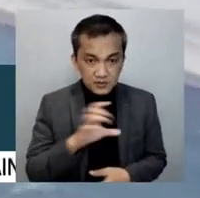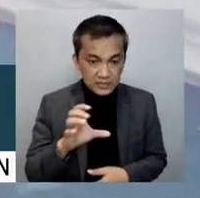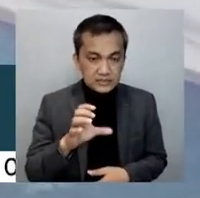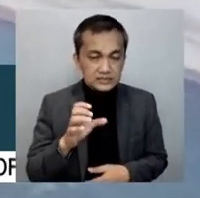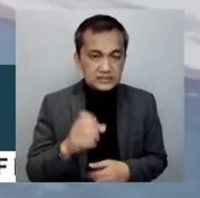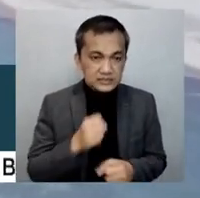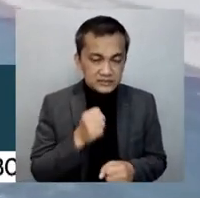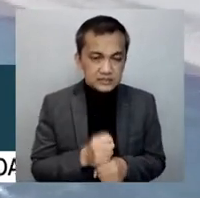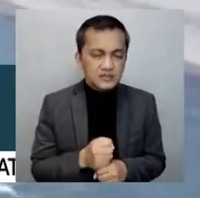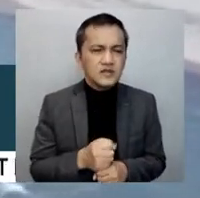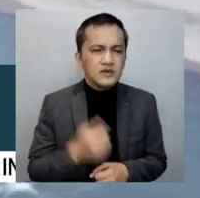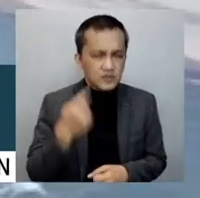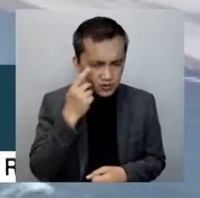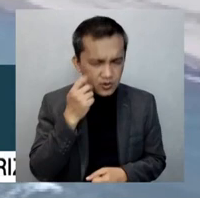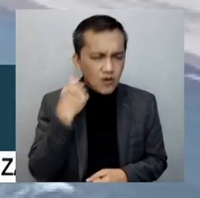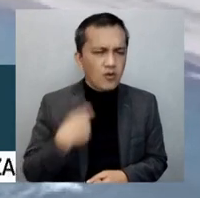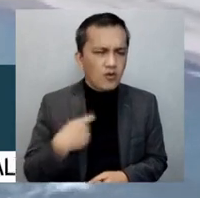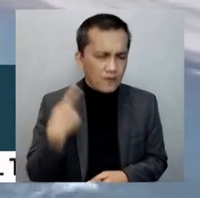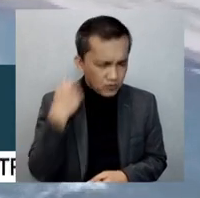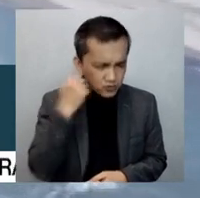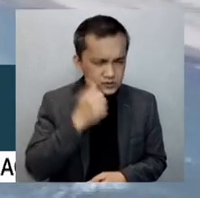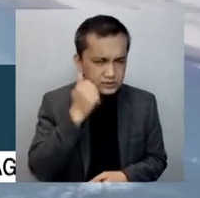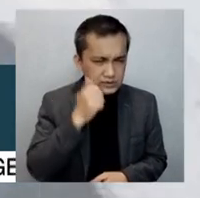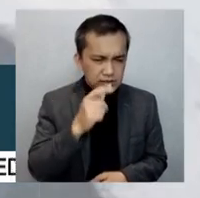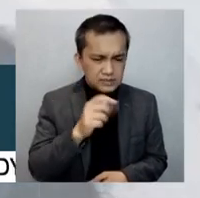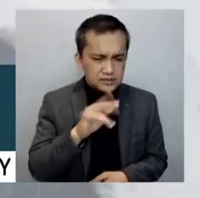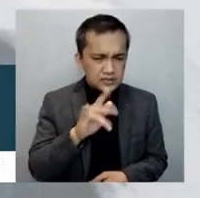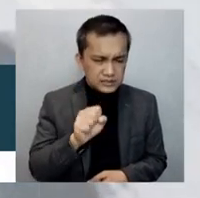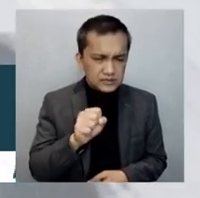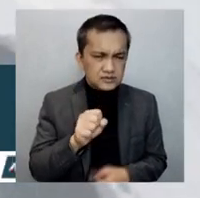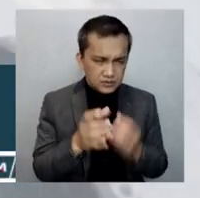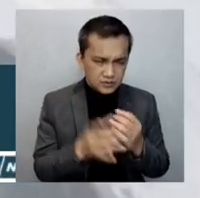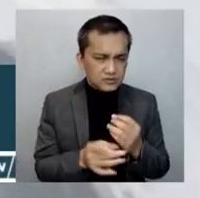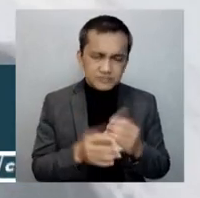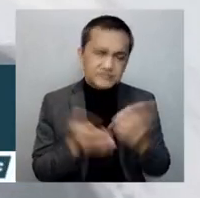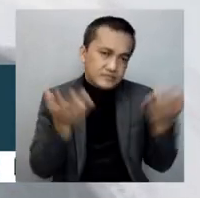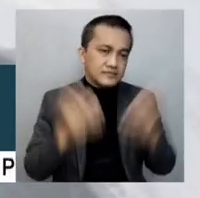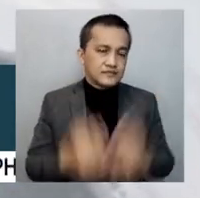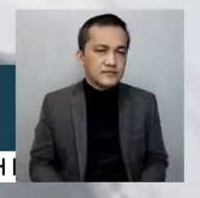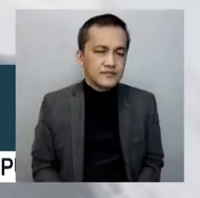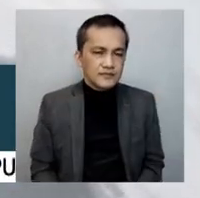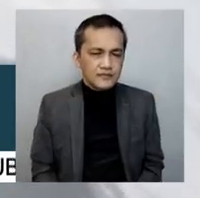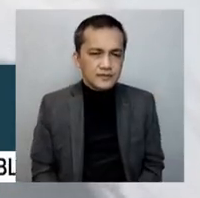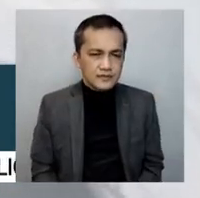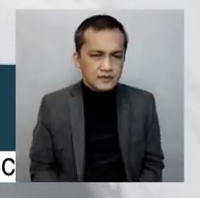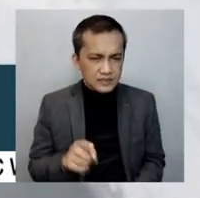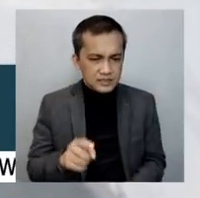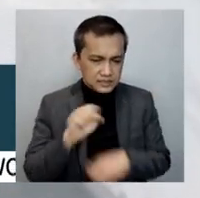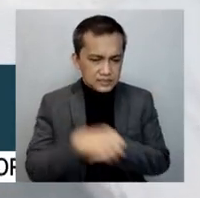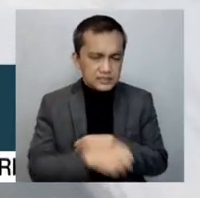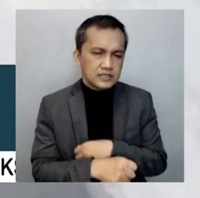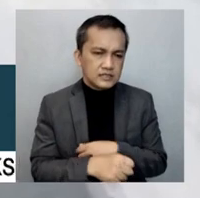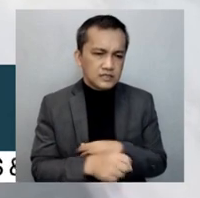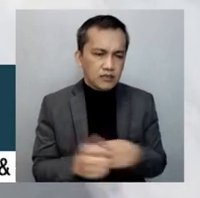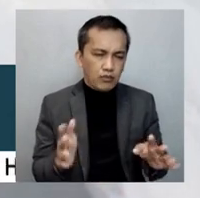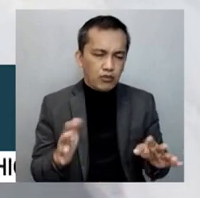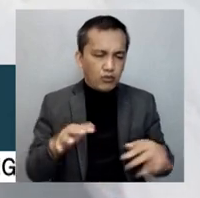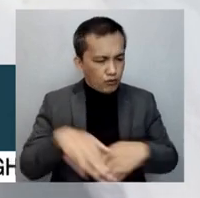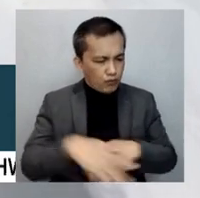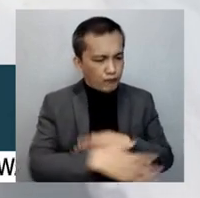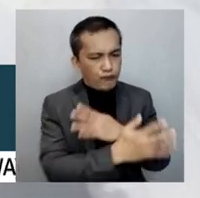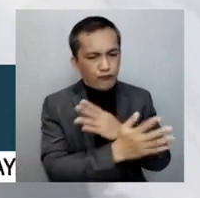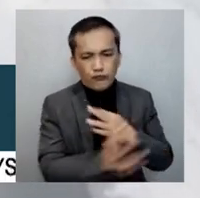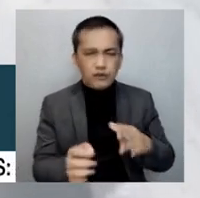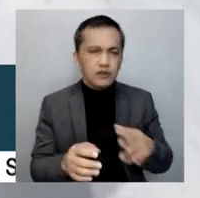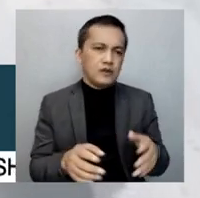there will always be traces of oil. There will be, always. It's a sea, it's a passageway. There will always be